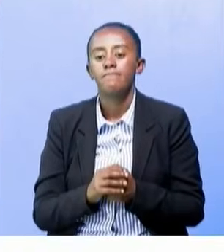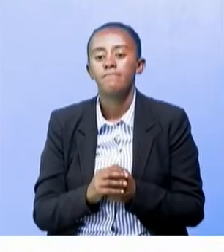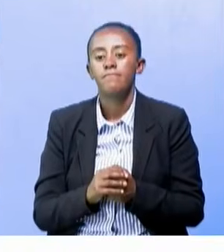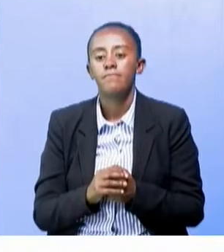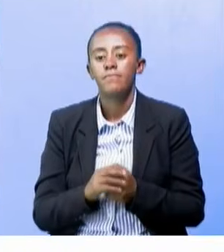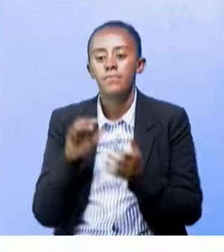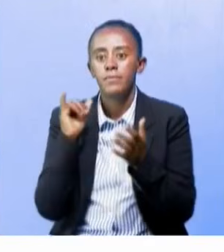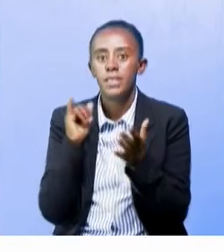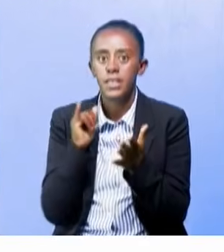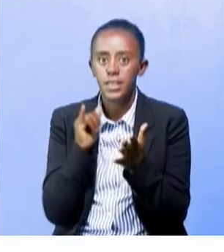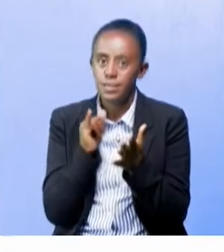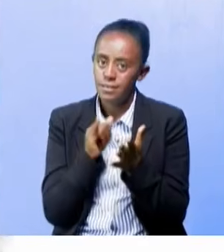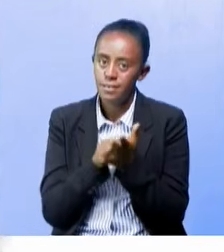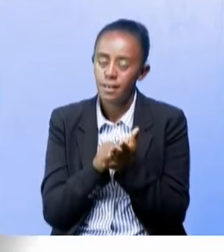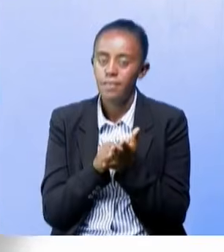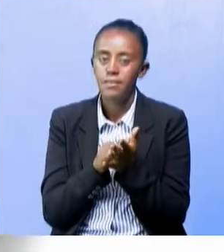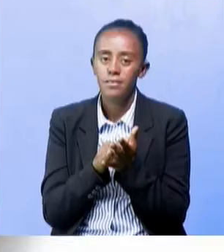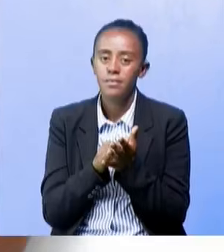that